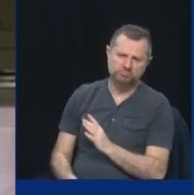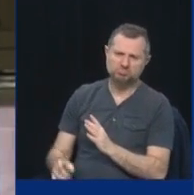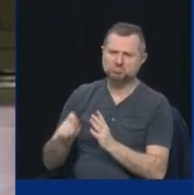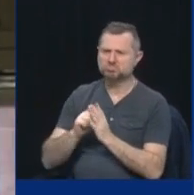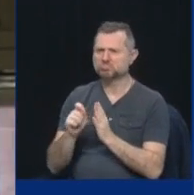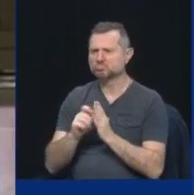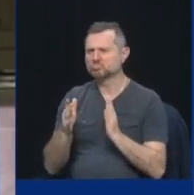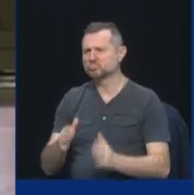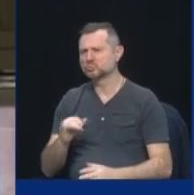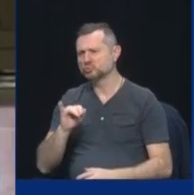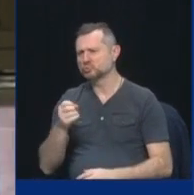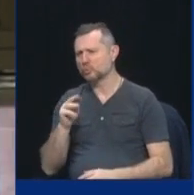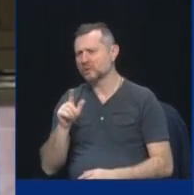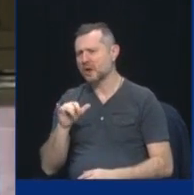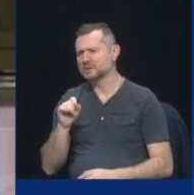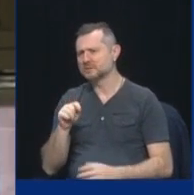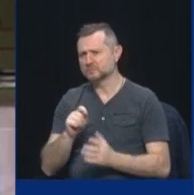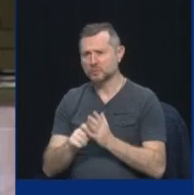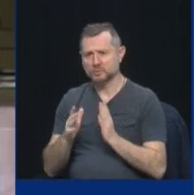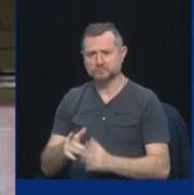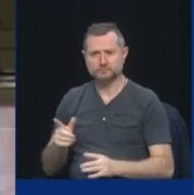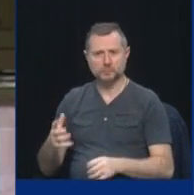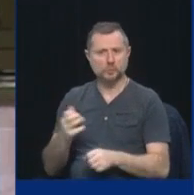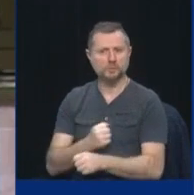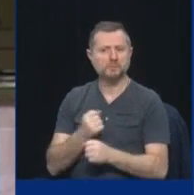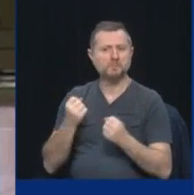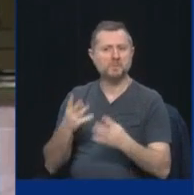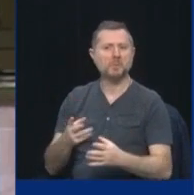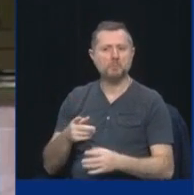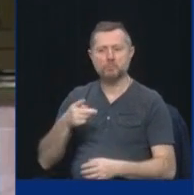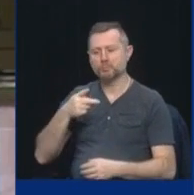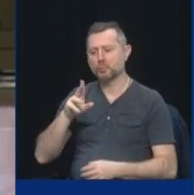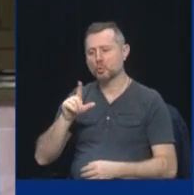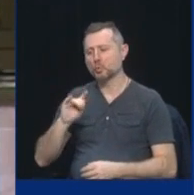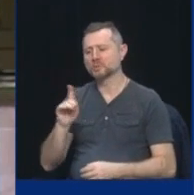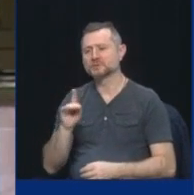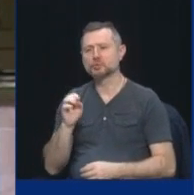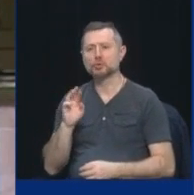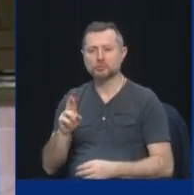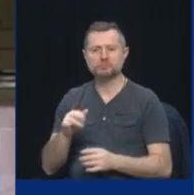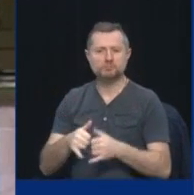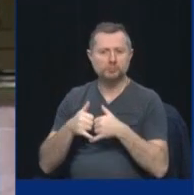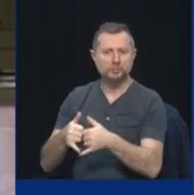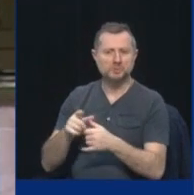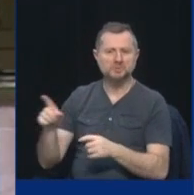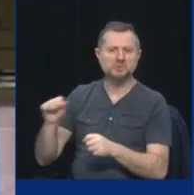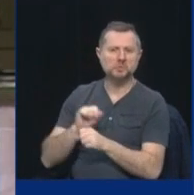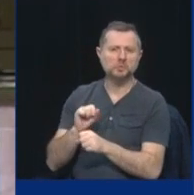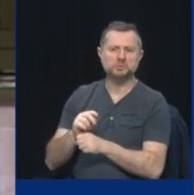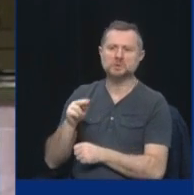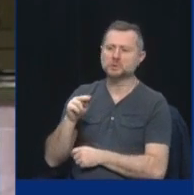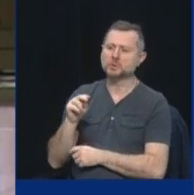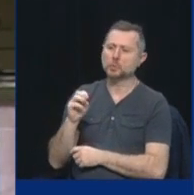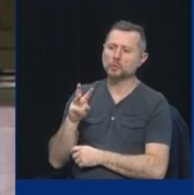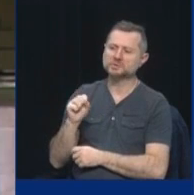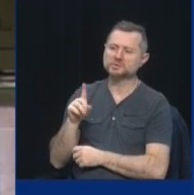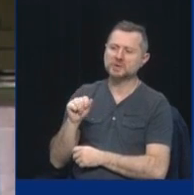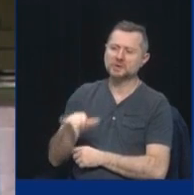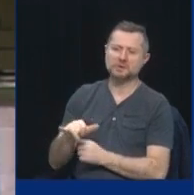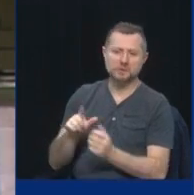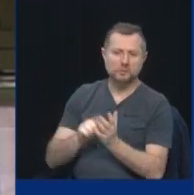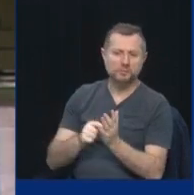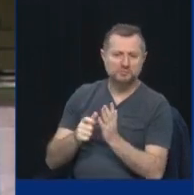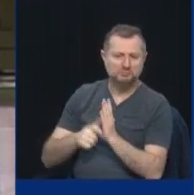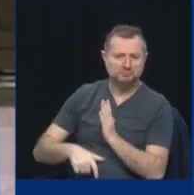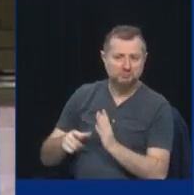He was at Newsday, he won Pulitzers, and he passed away. But I was thinking of him today,